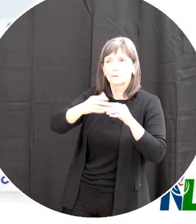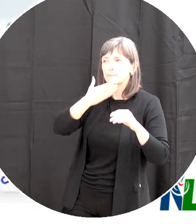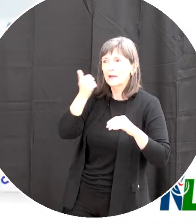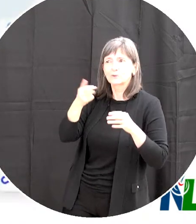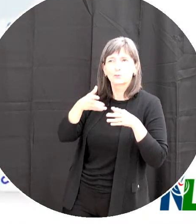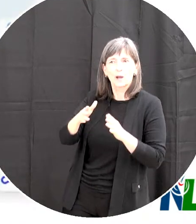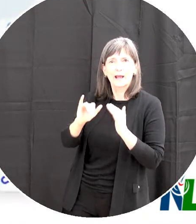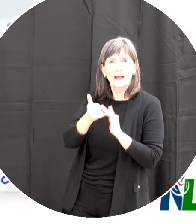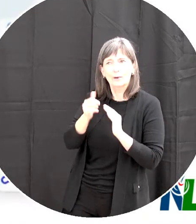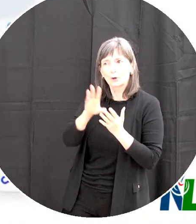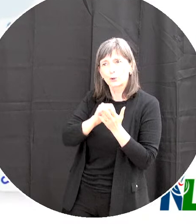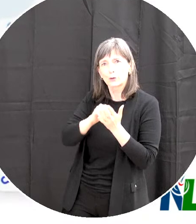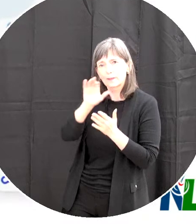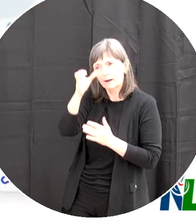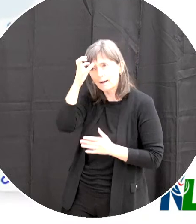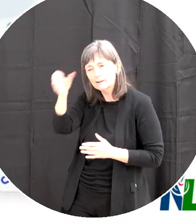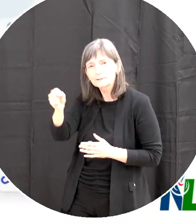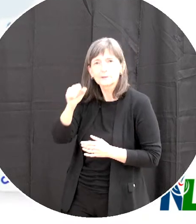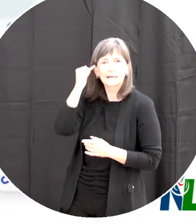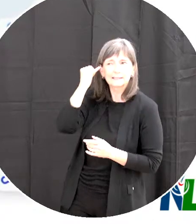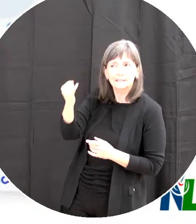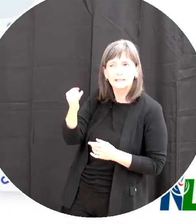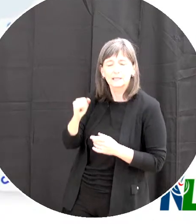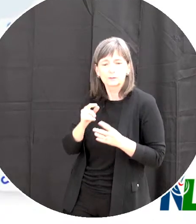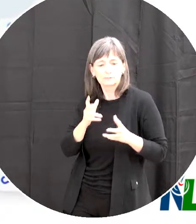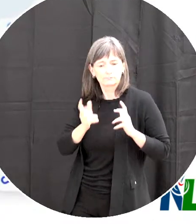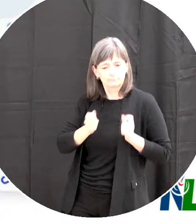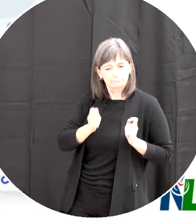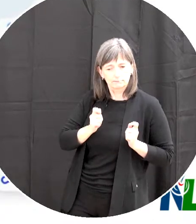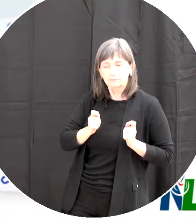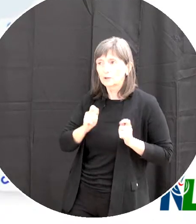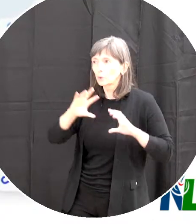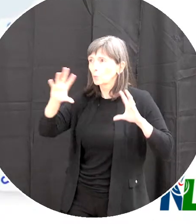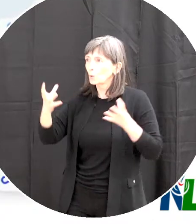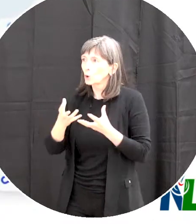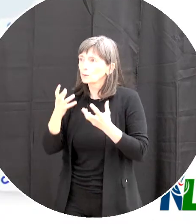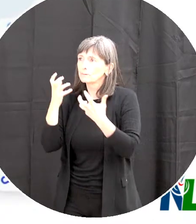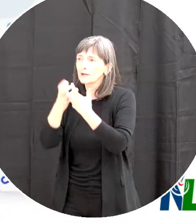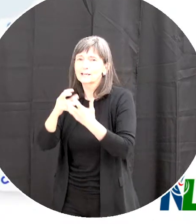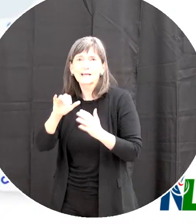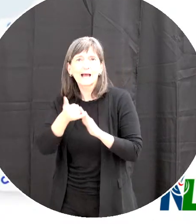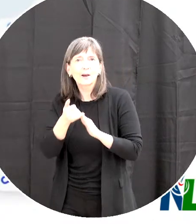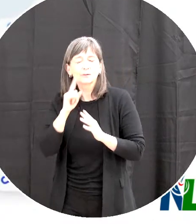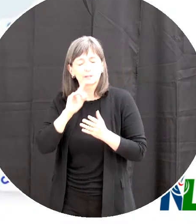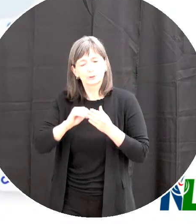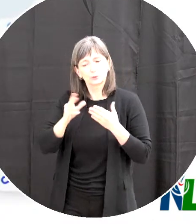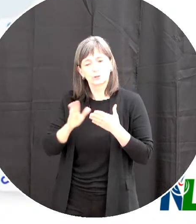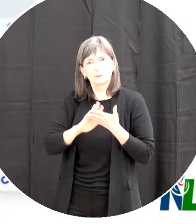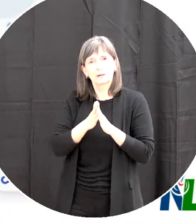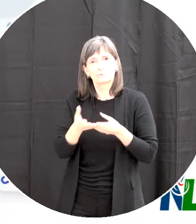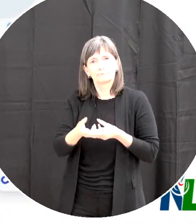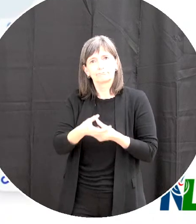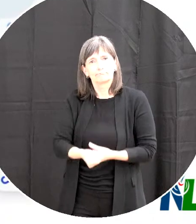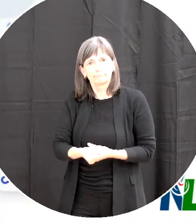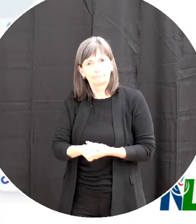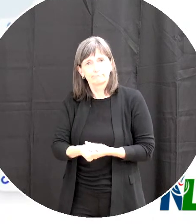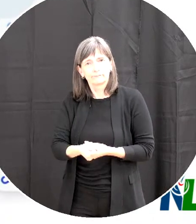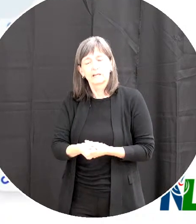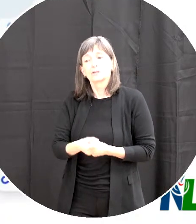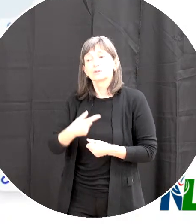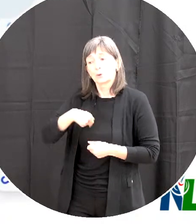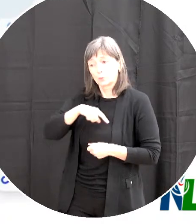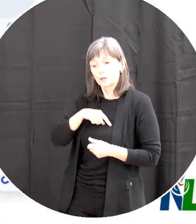foster curiosity, develop the global competencies, bring joy, engage, and foster learning partnerships